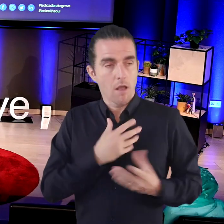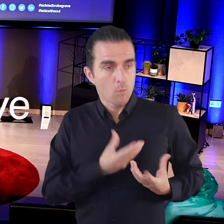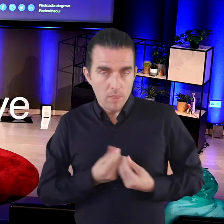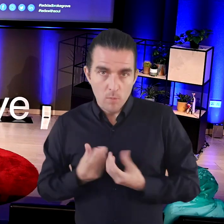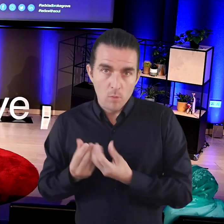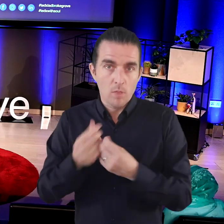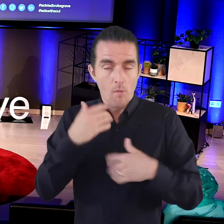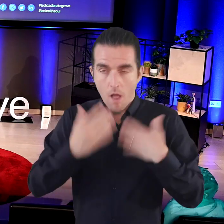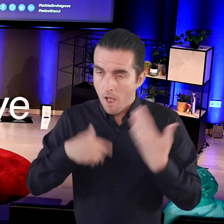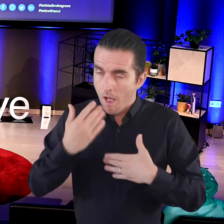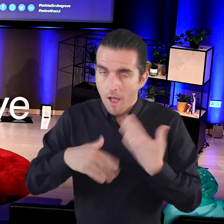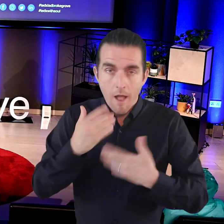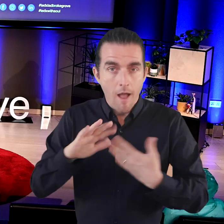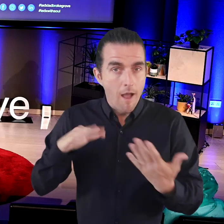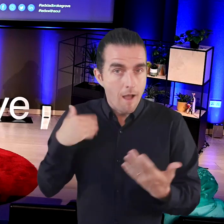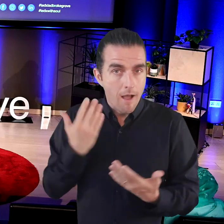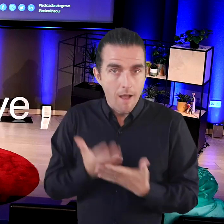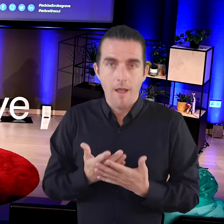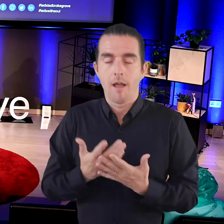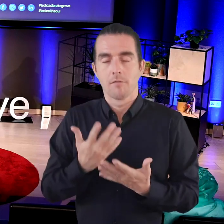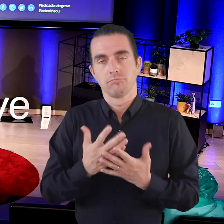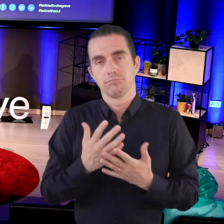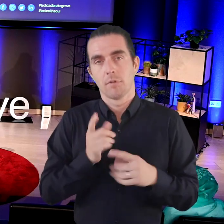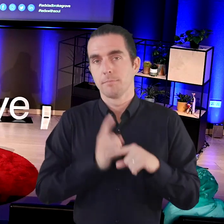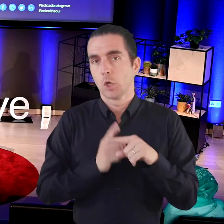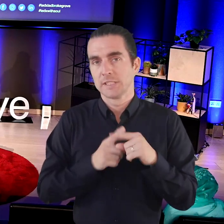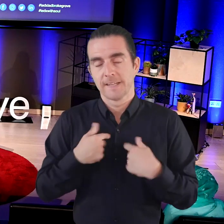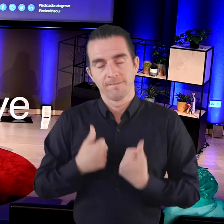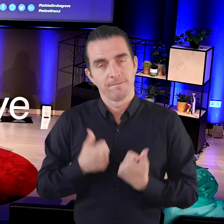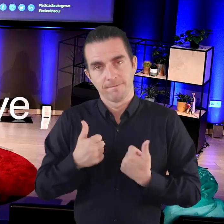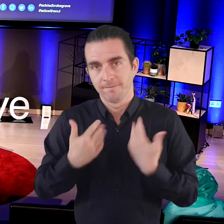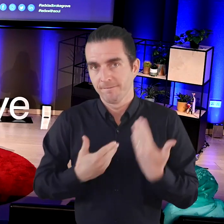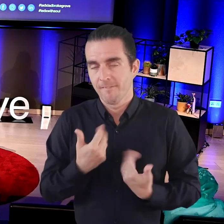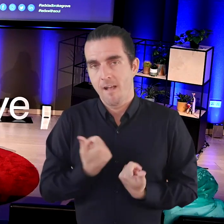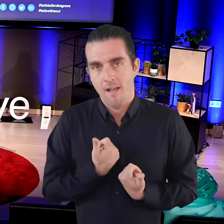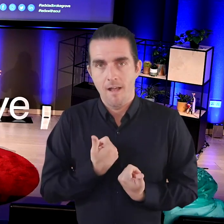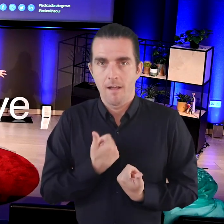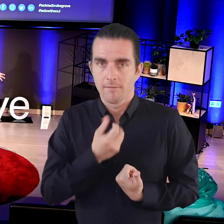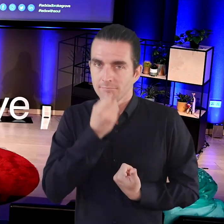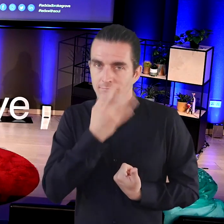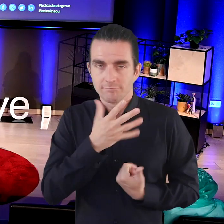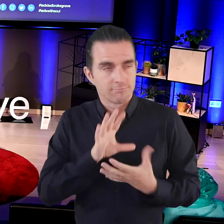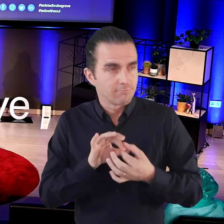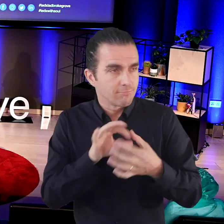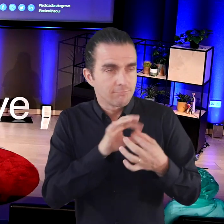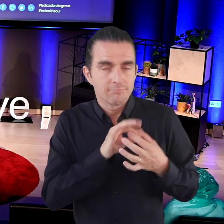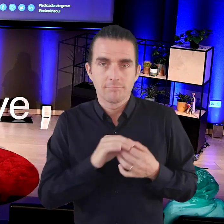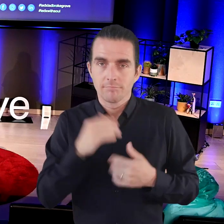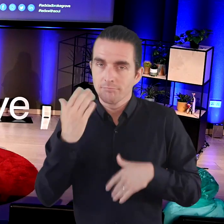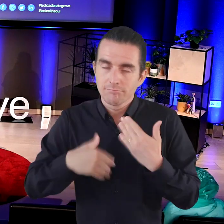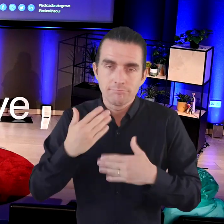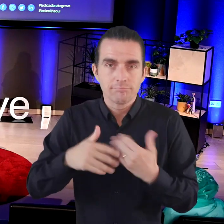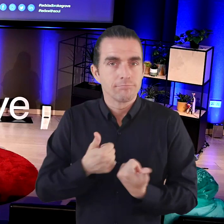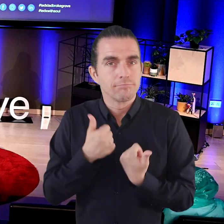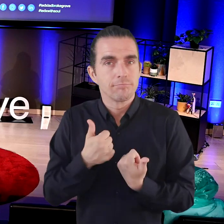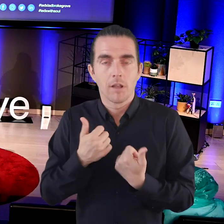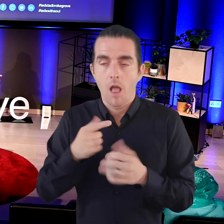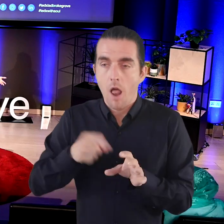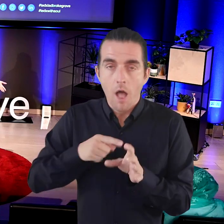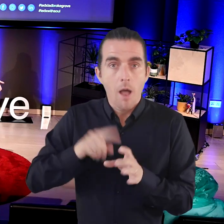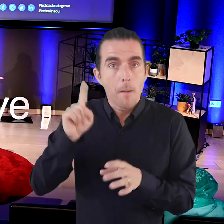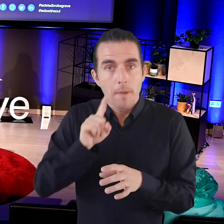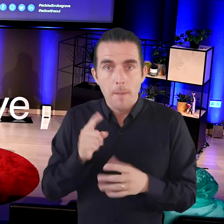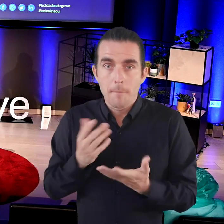me positively. Connections made, built on services, bringing young people together through commonality,